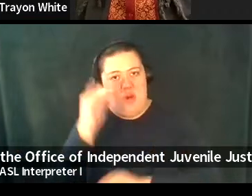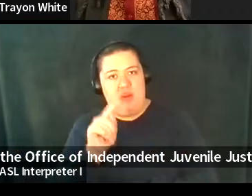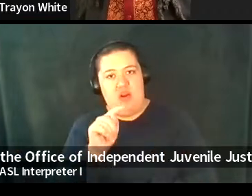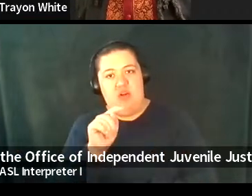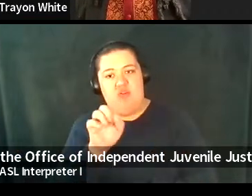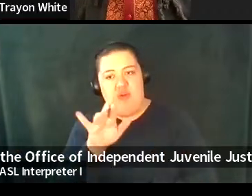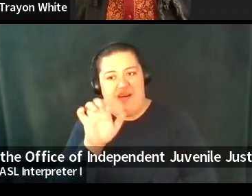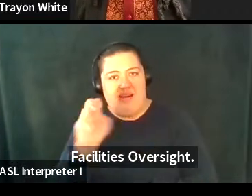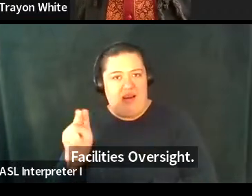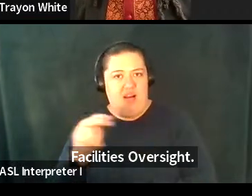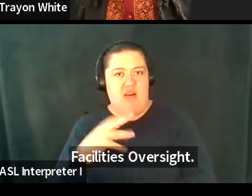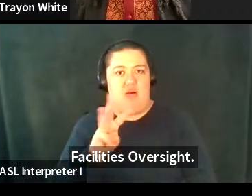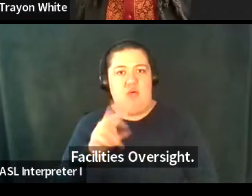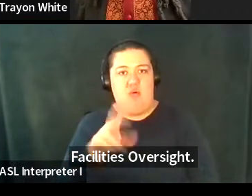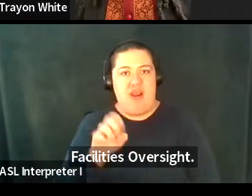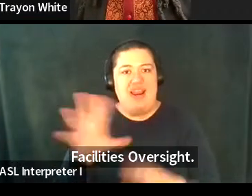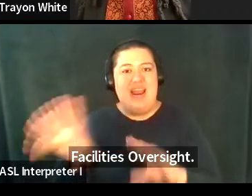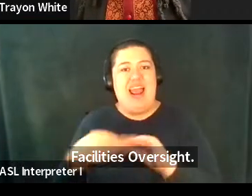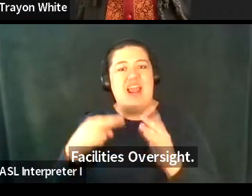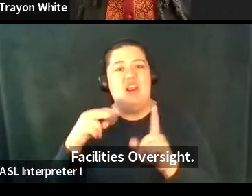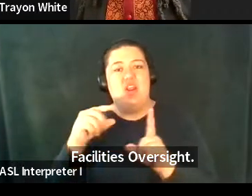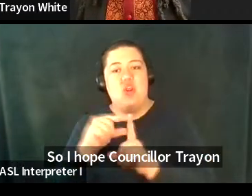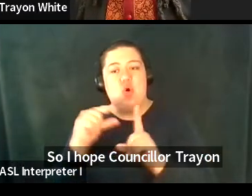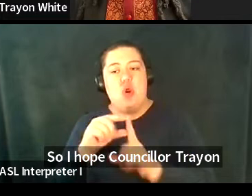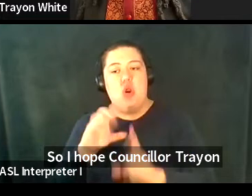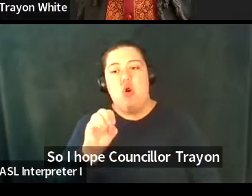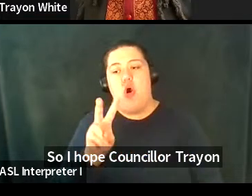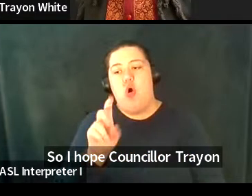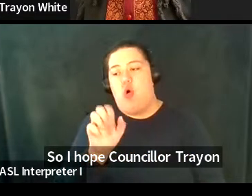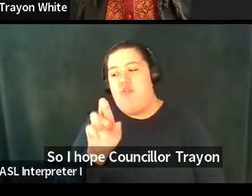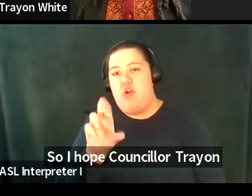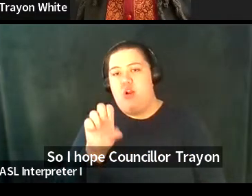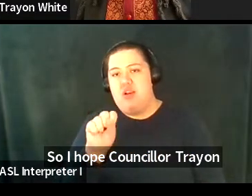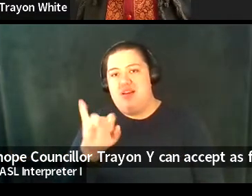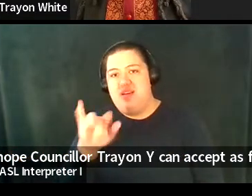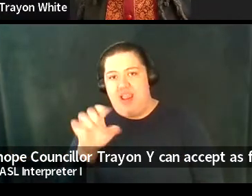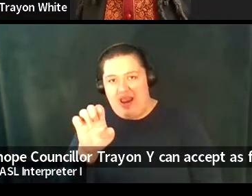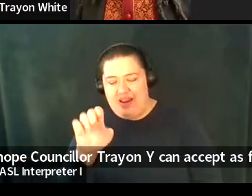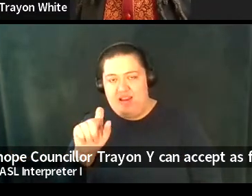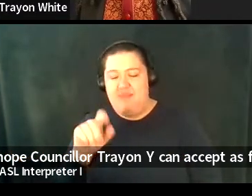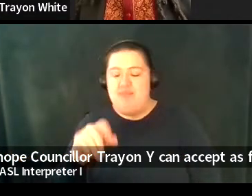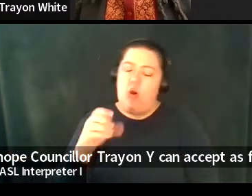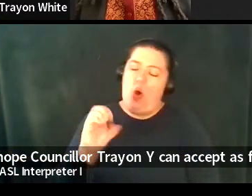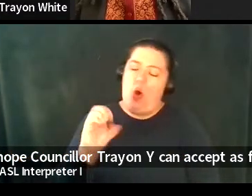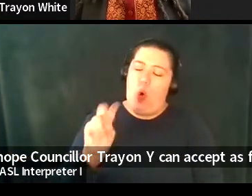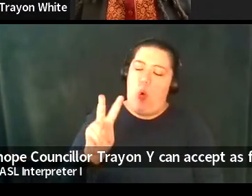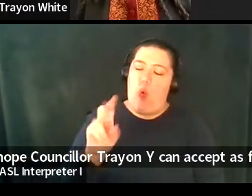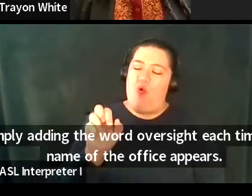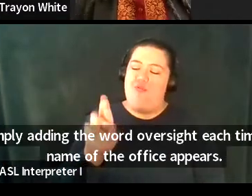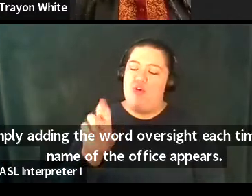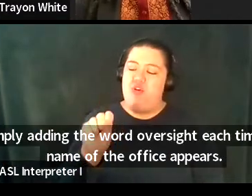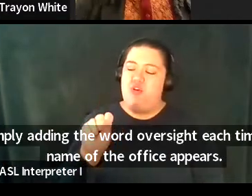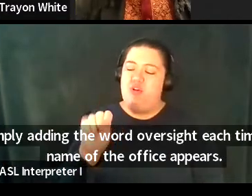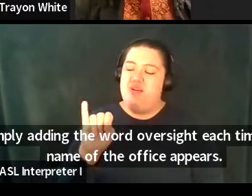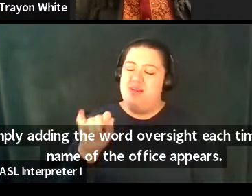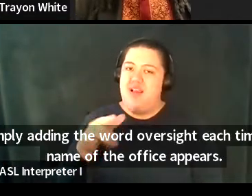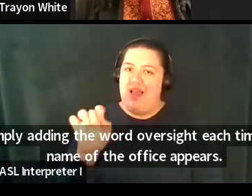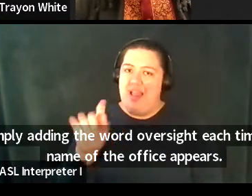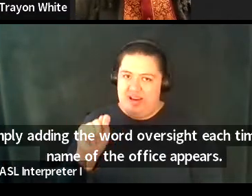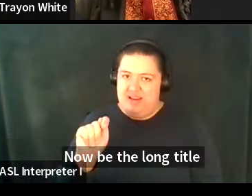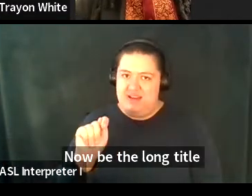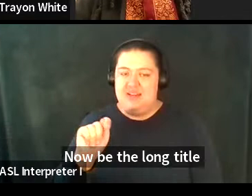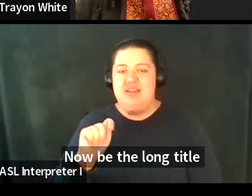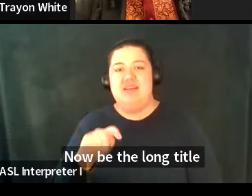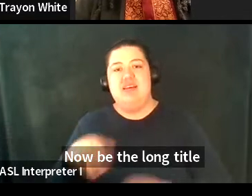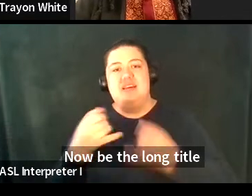accept as friendly, just simply adding the word oversight each time the full name of the office appears. That would be the long title on line 18, the name of the legislation